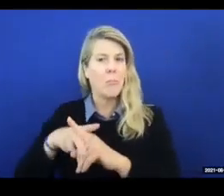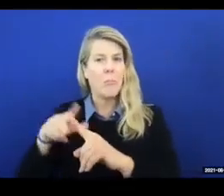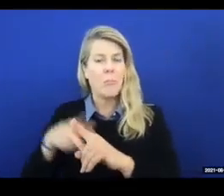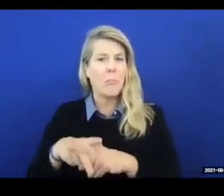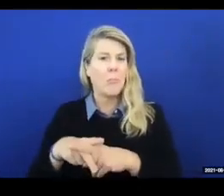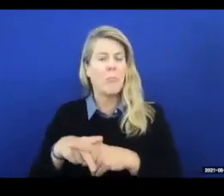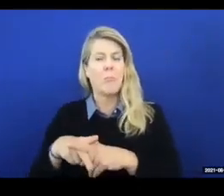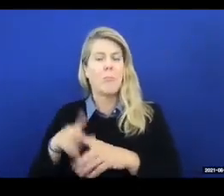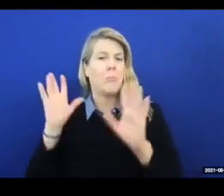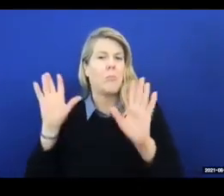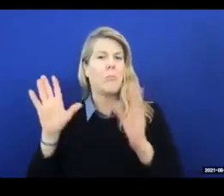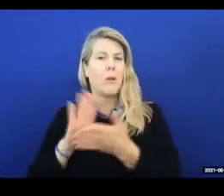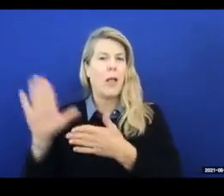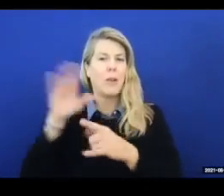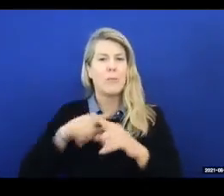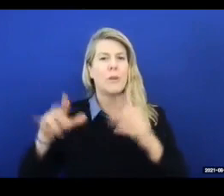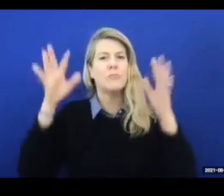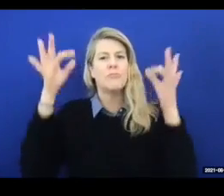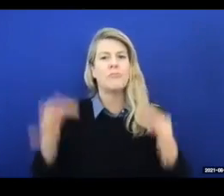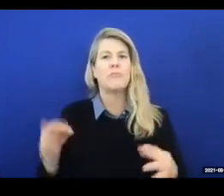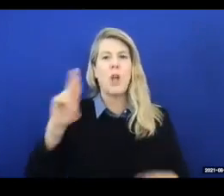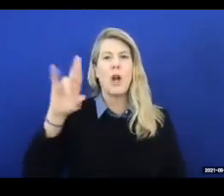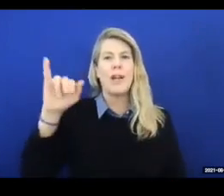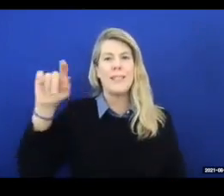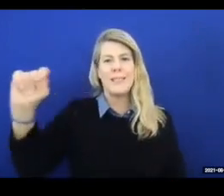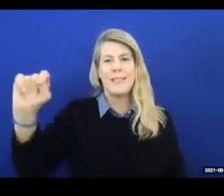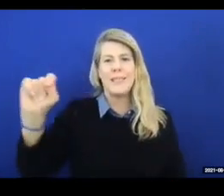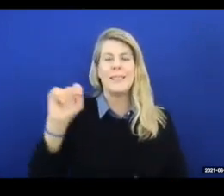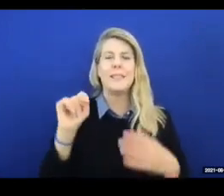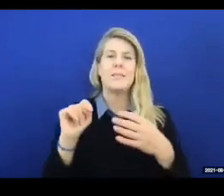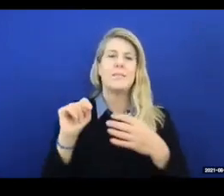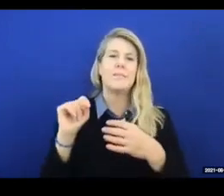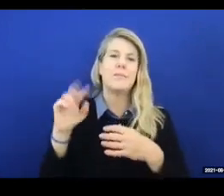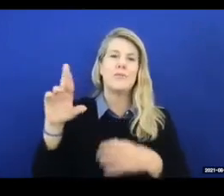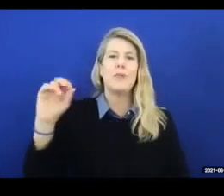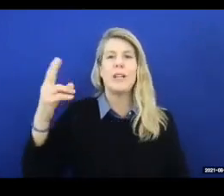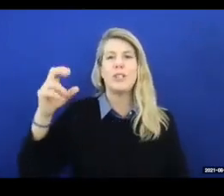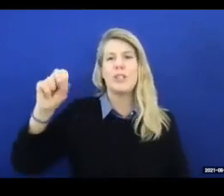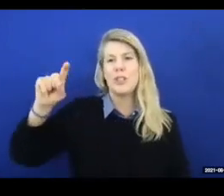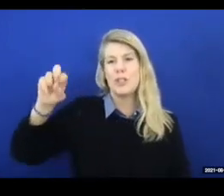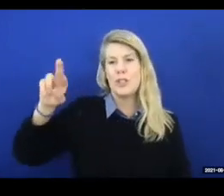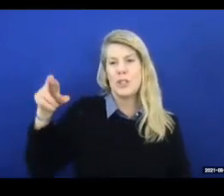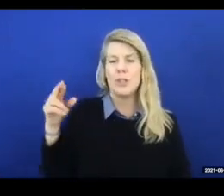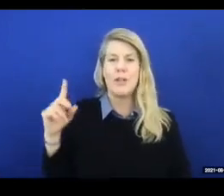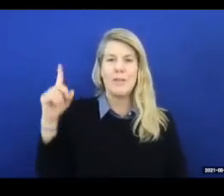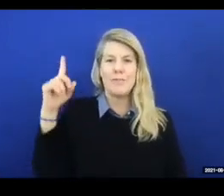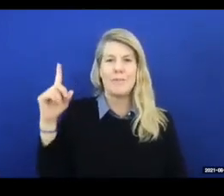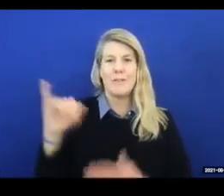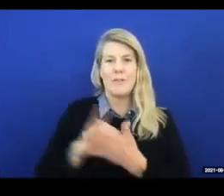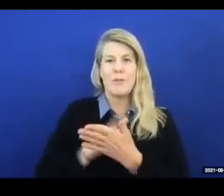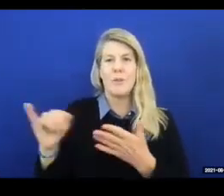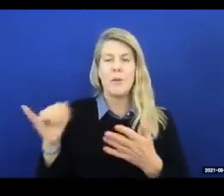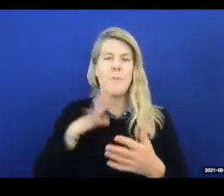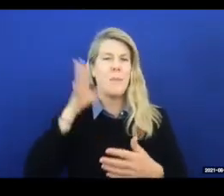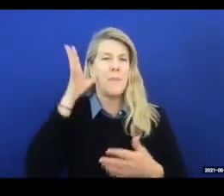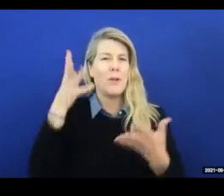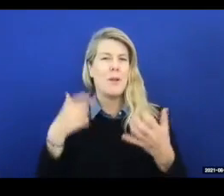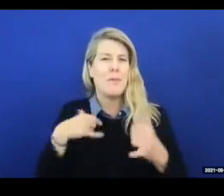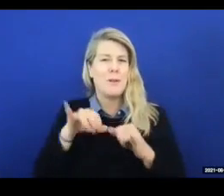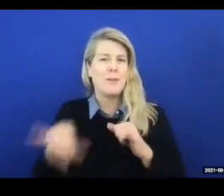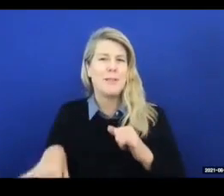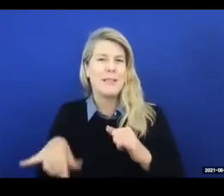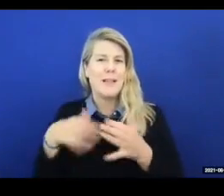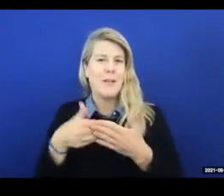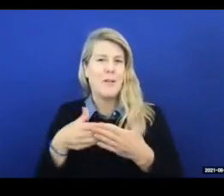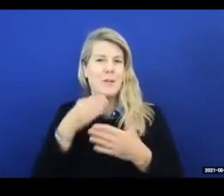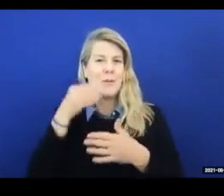attend the Rochester Institute of Technology in upstate New York because my parents wanted me to be close to home. I also